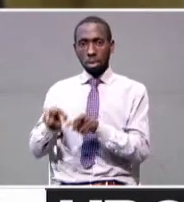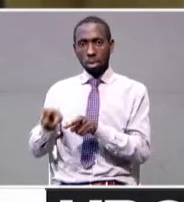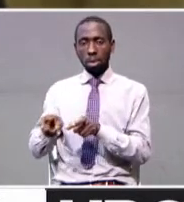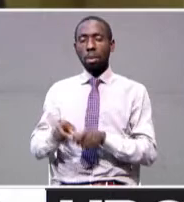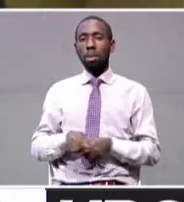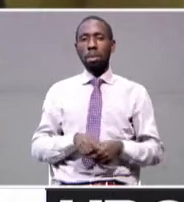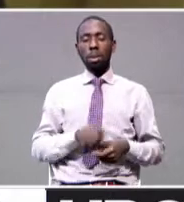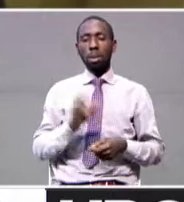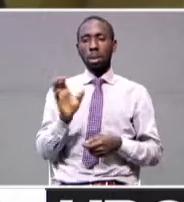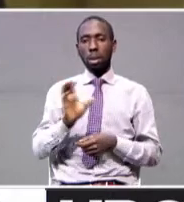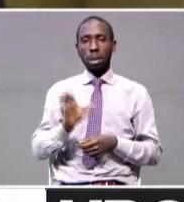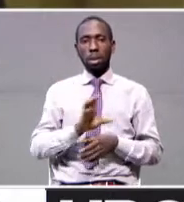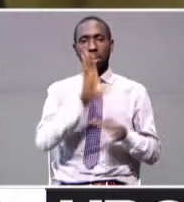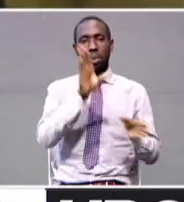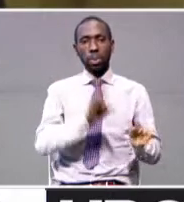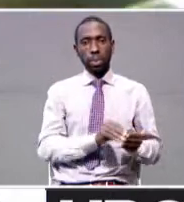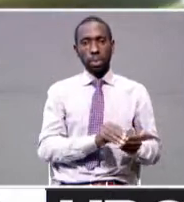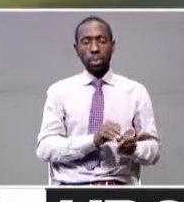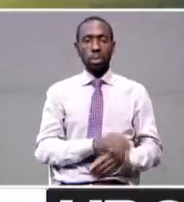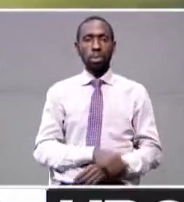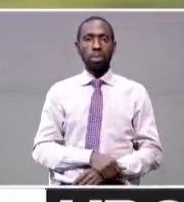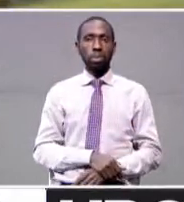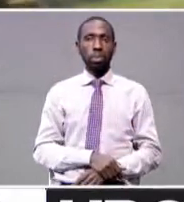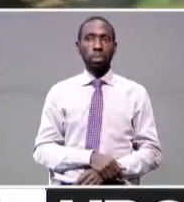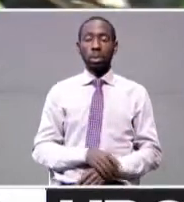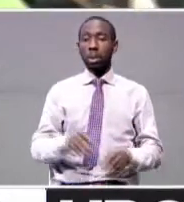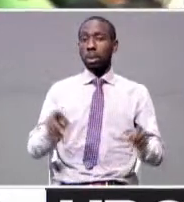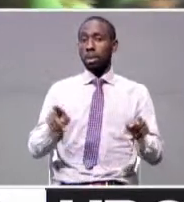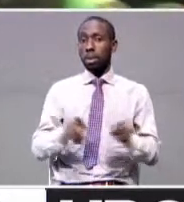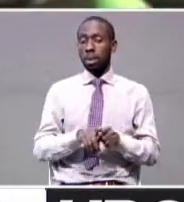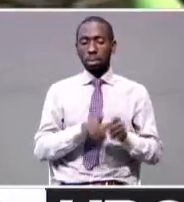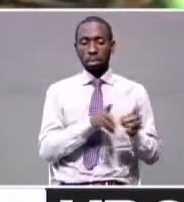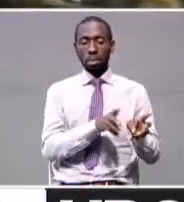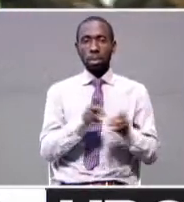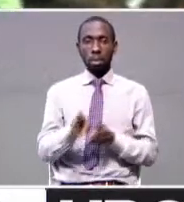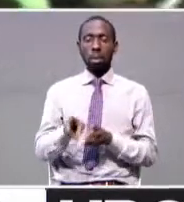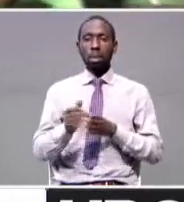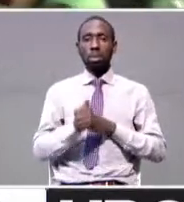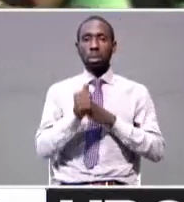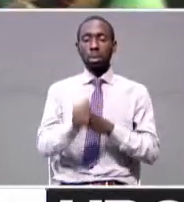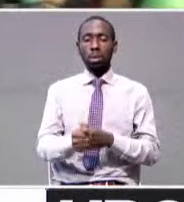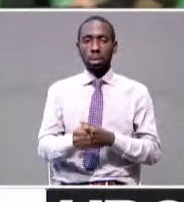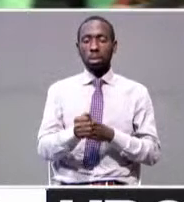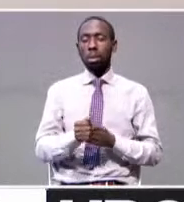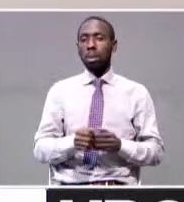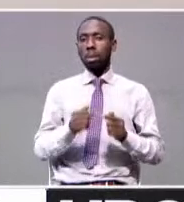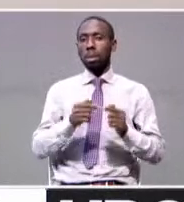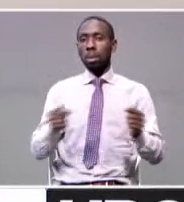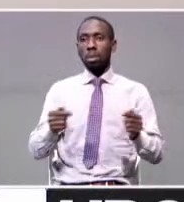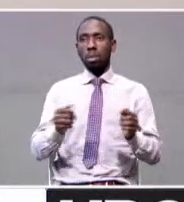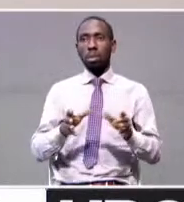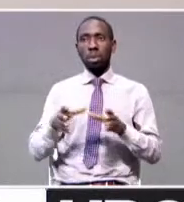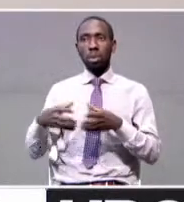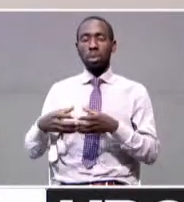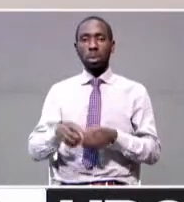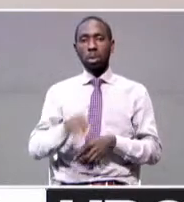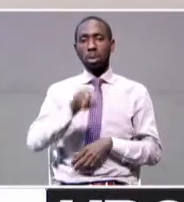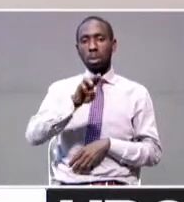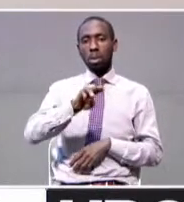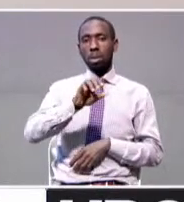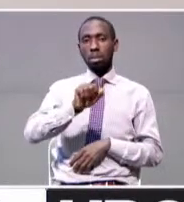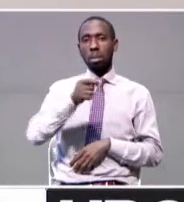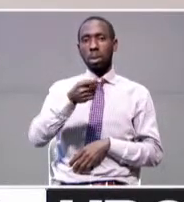their case concluded. Mutula lwerumu nakulira oluddo oluwabula government mu Parliament, Mathias